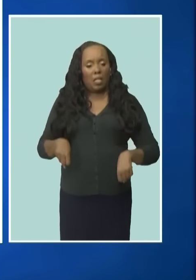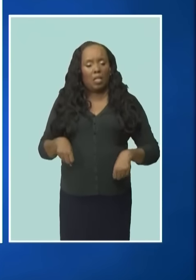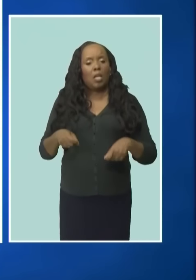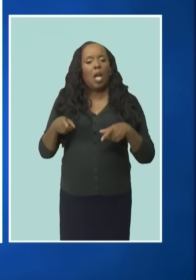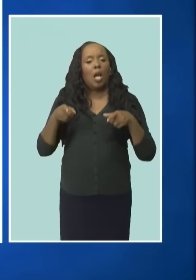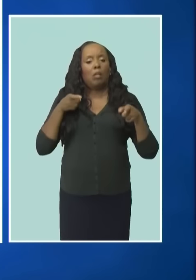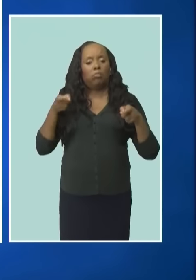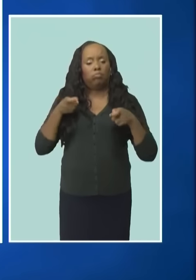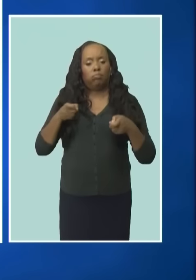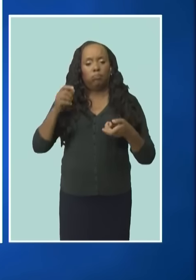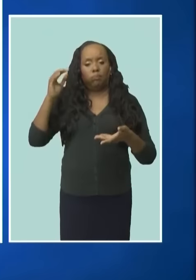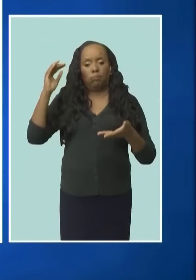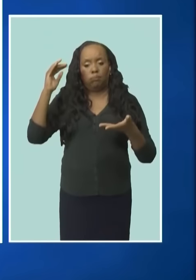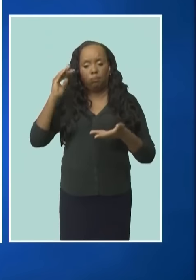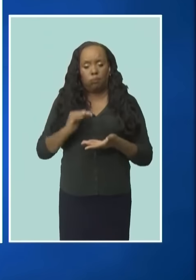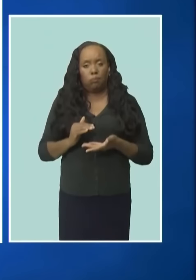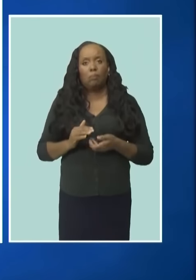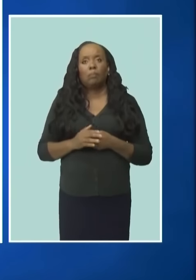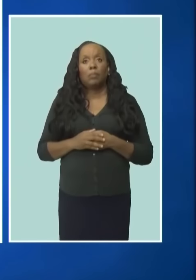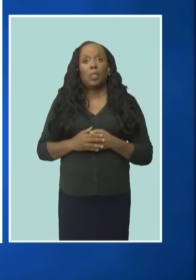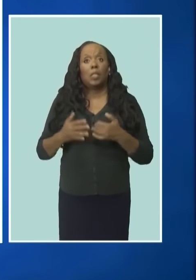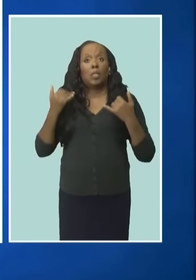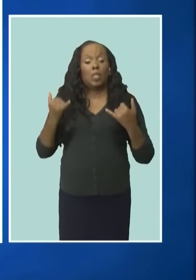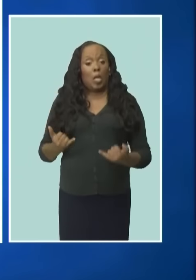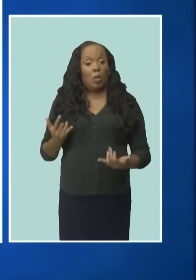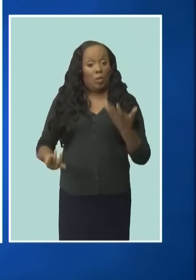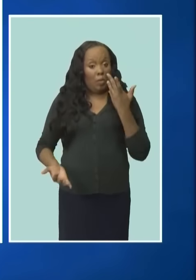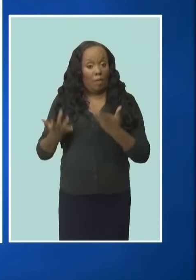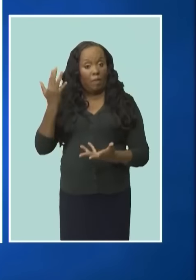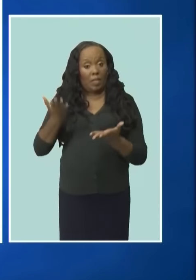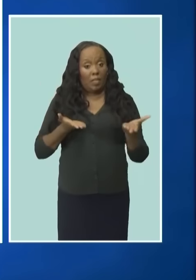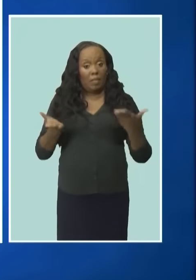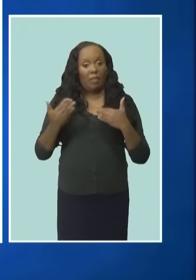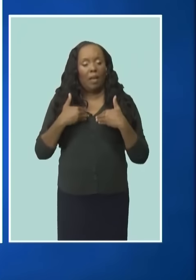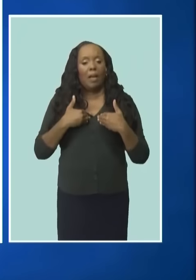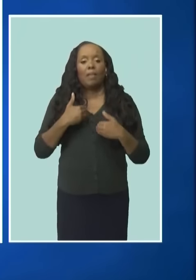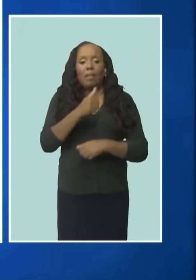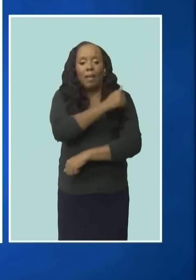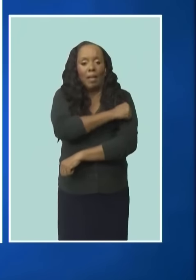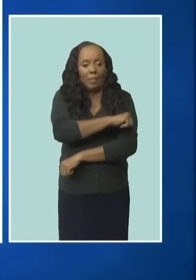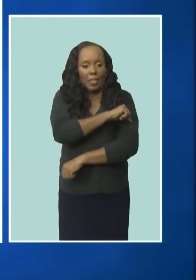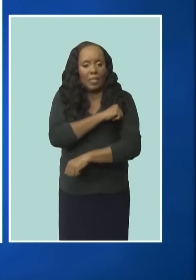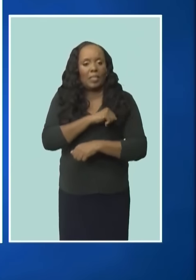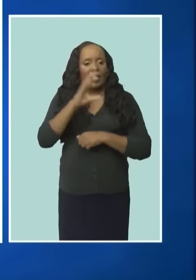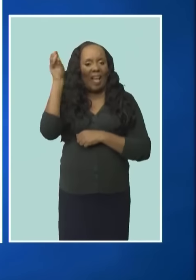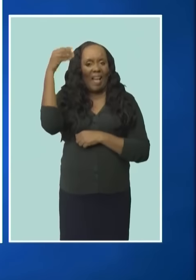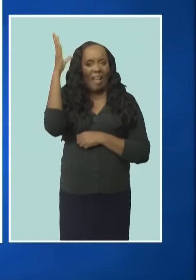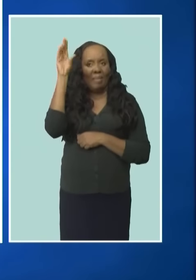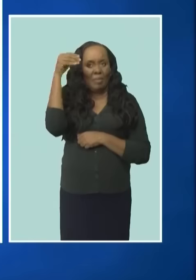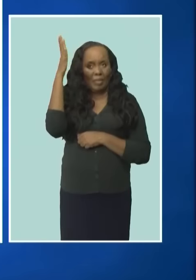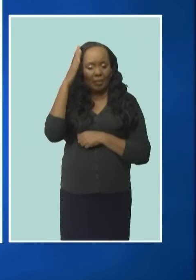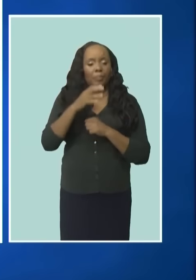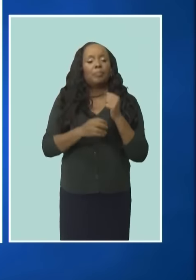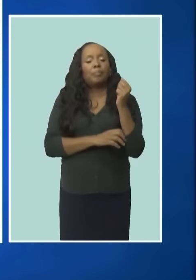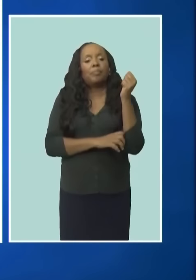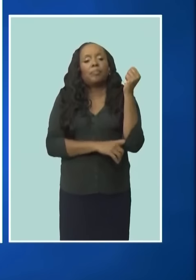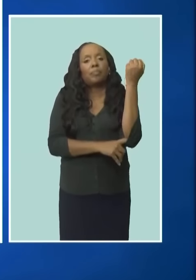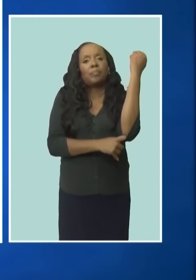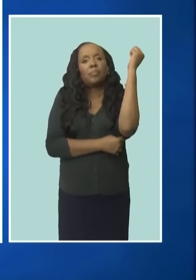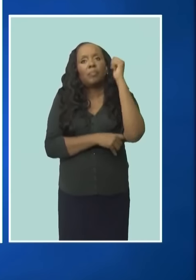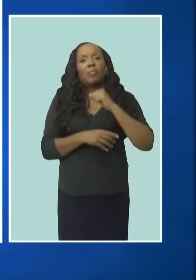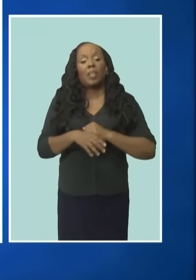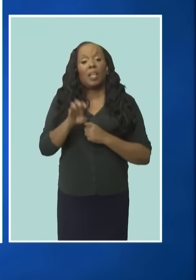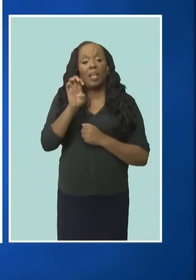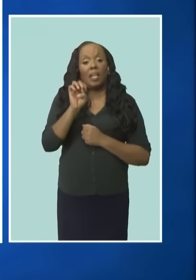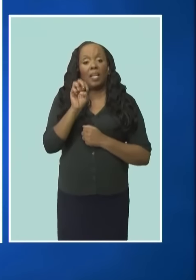now operates its own ambulance, a move that integrates emergency response and pre-hospital care. EMT